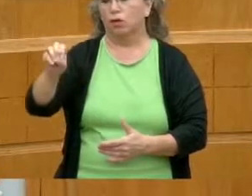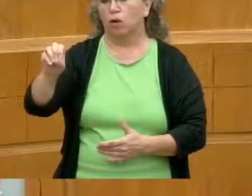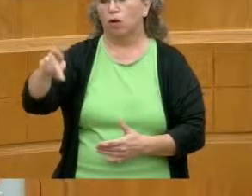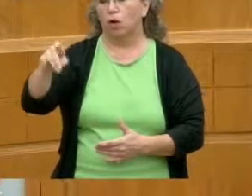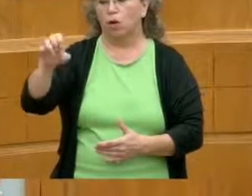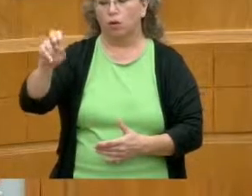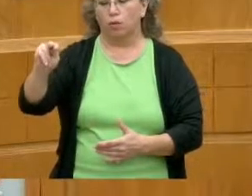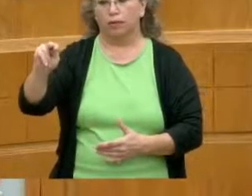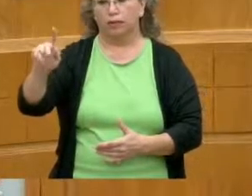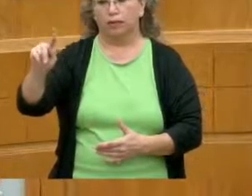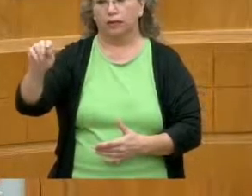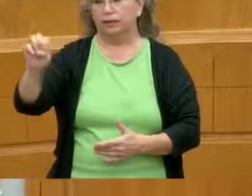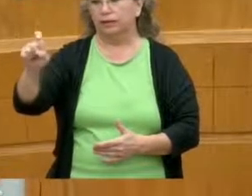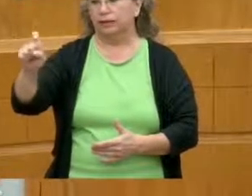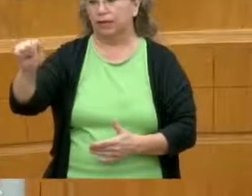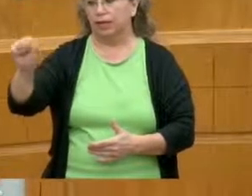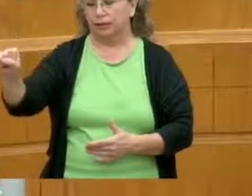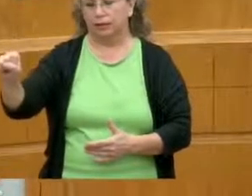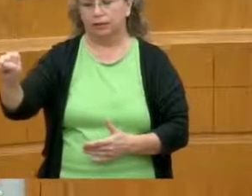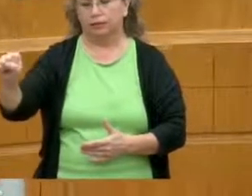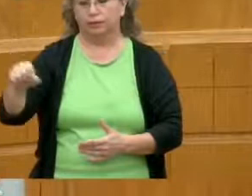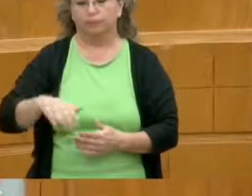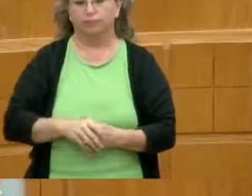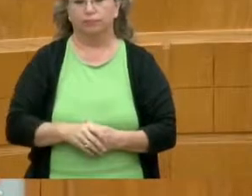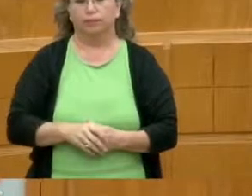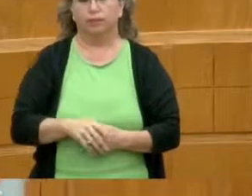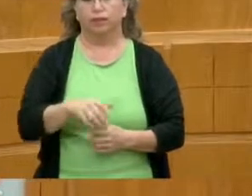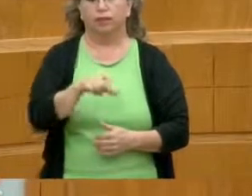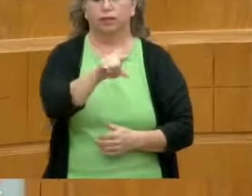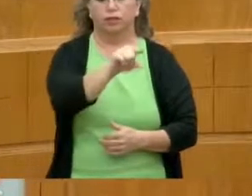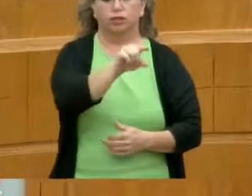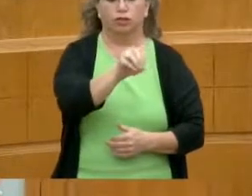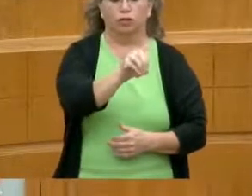www.gov.texas.gov/OpenTexas, right? So